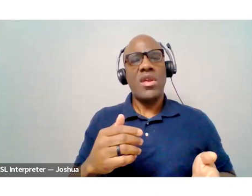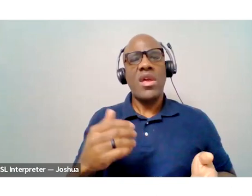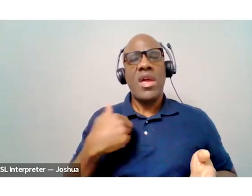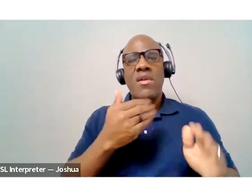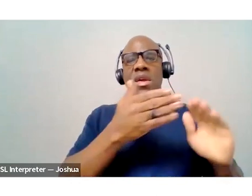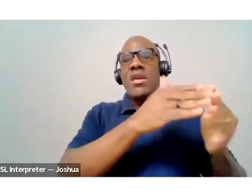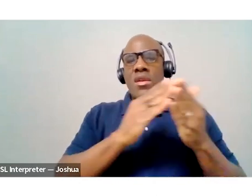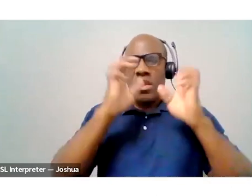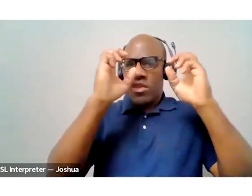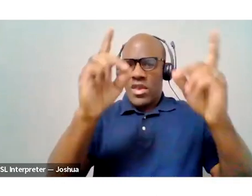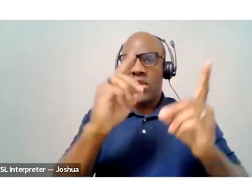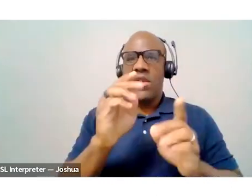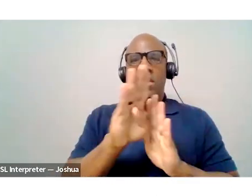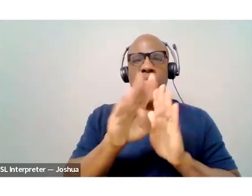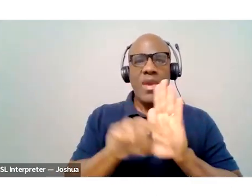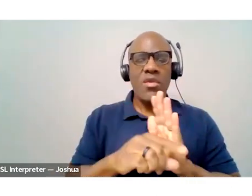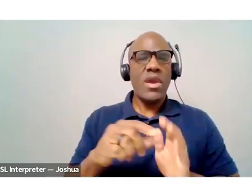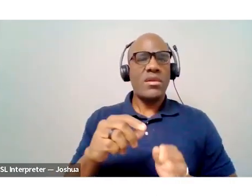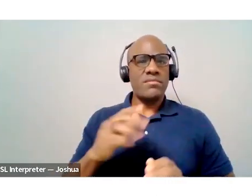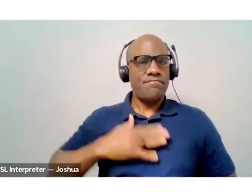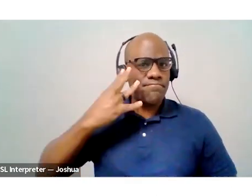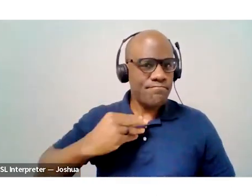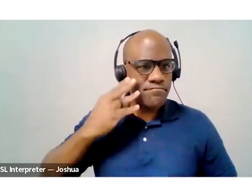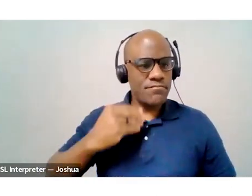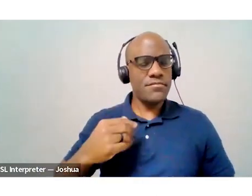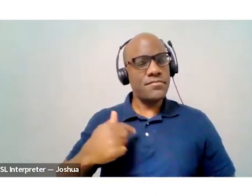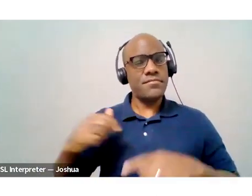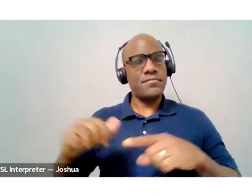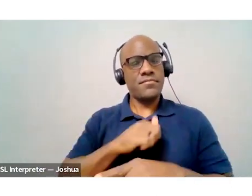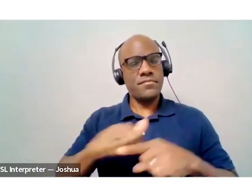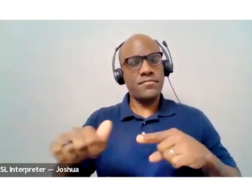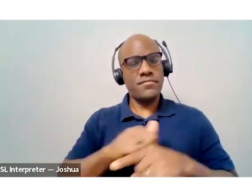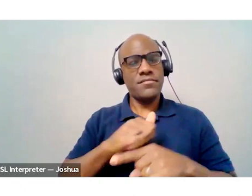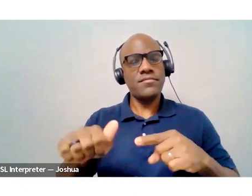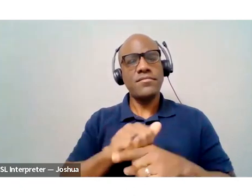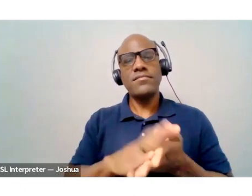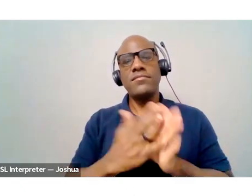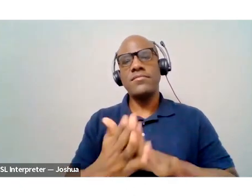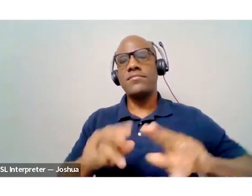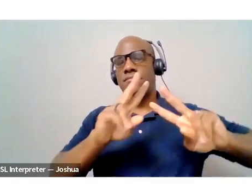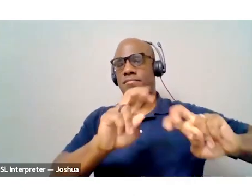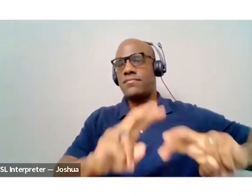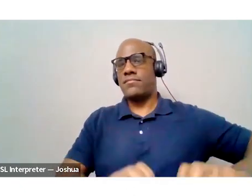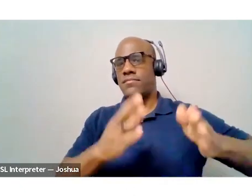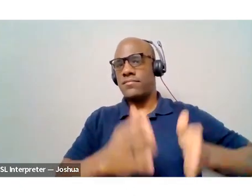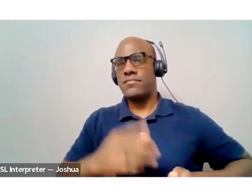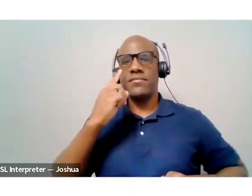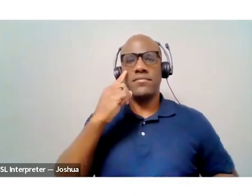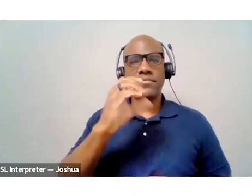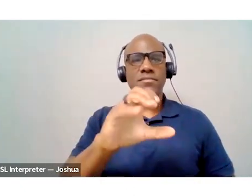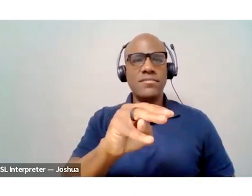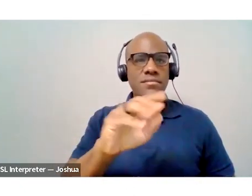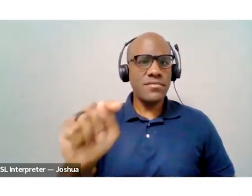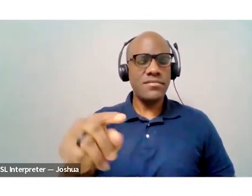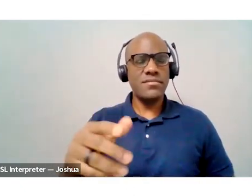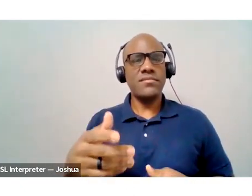was trained to be an analyst of critical media studies, of film and television.